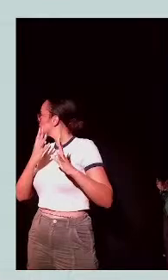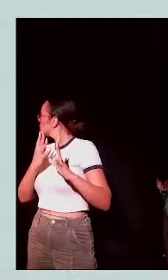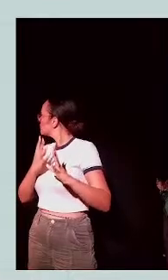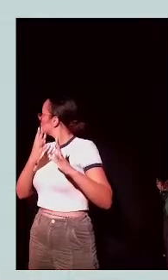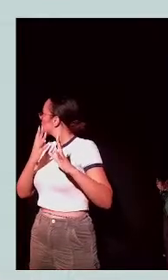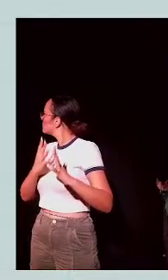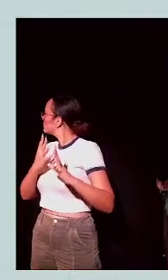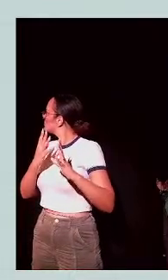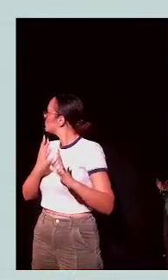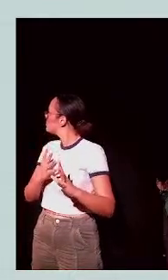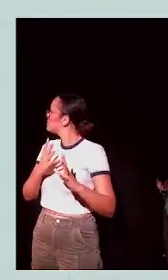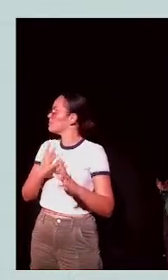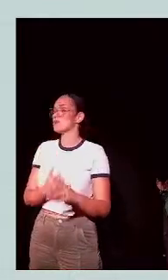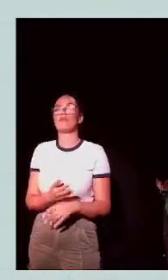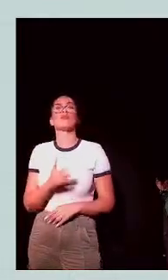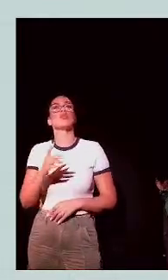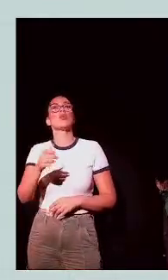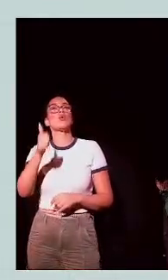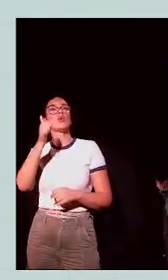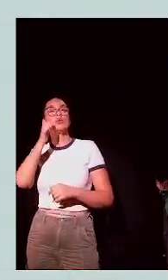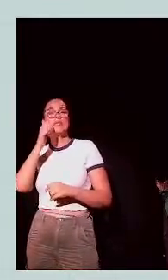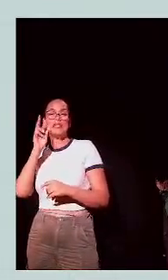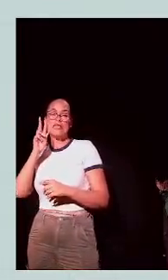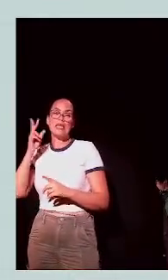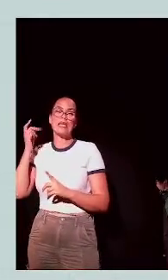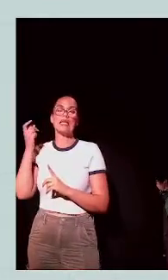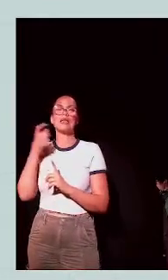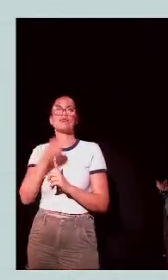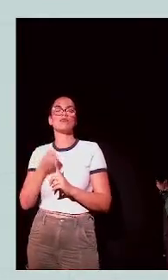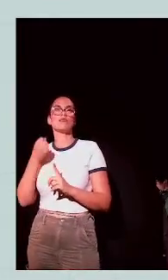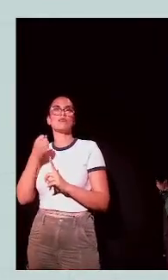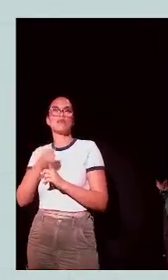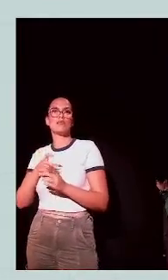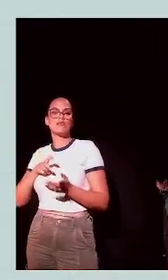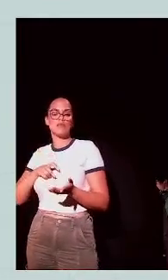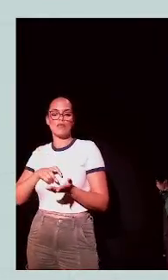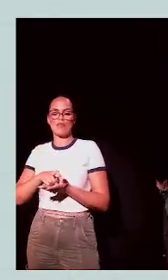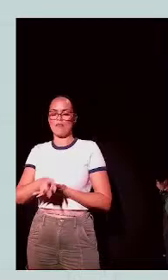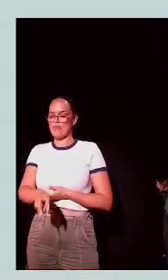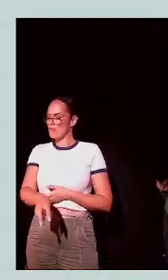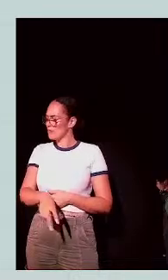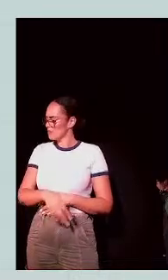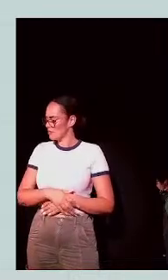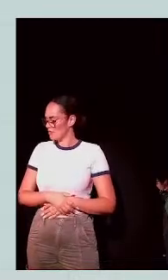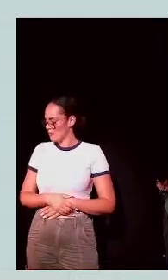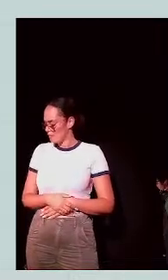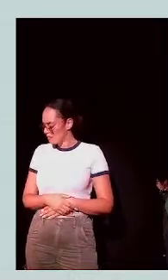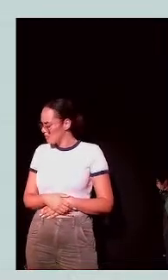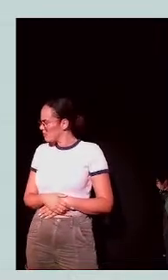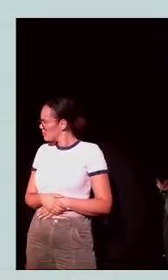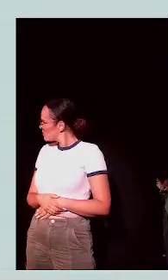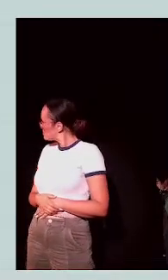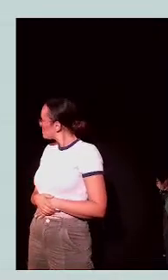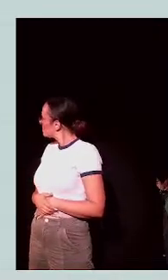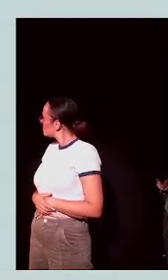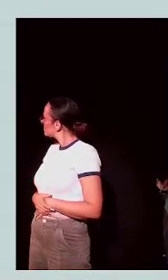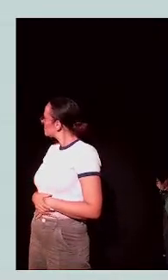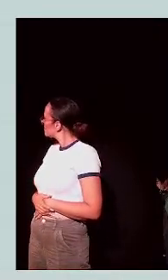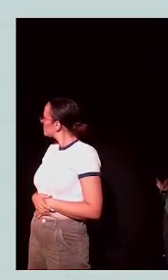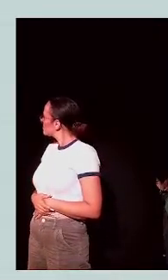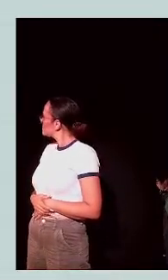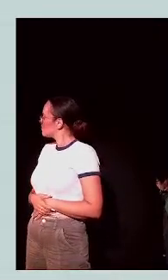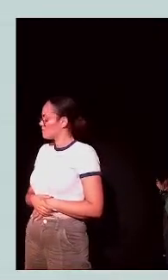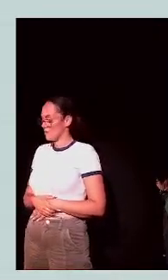televised, you see them walk. You're above line. We get stunned,